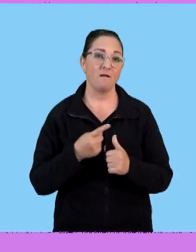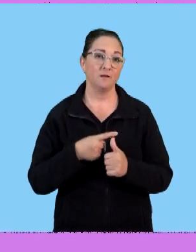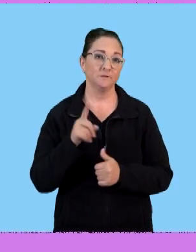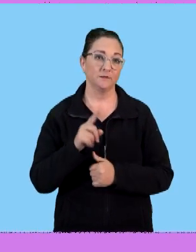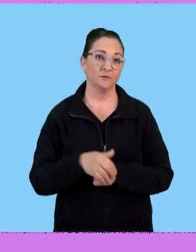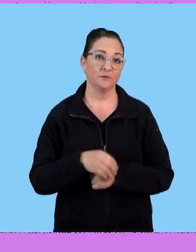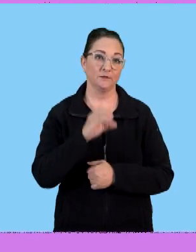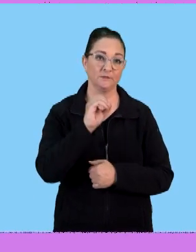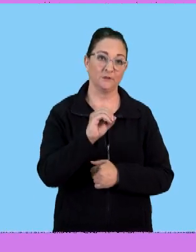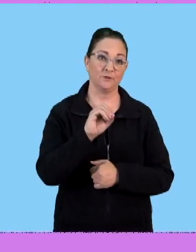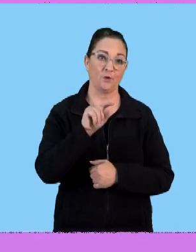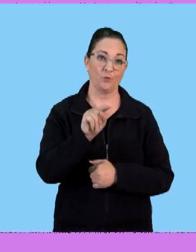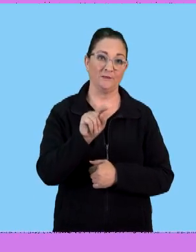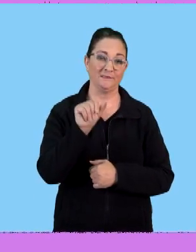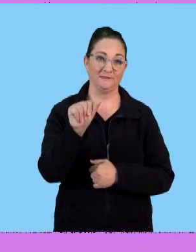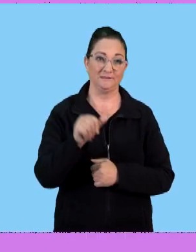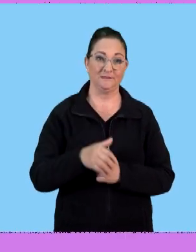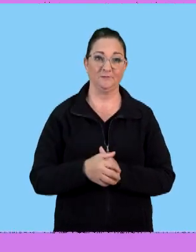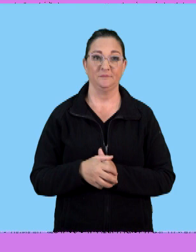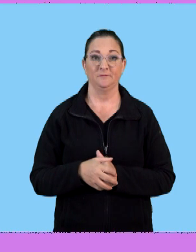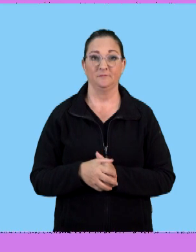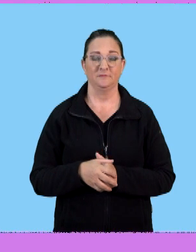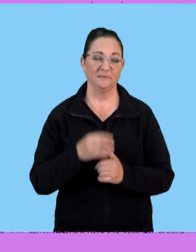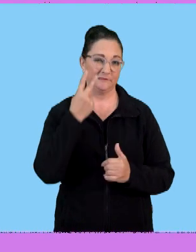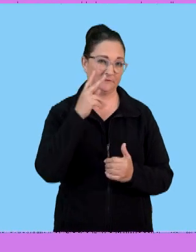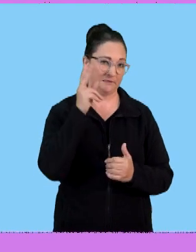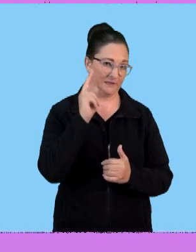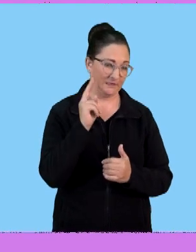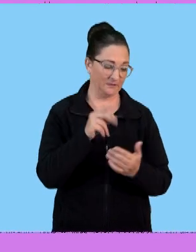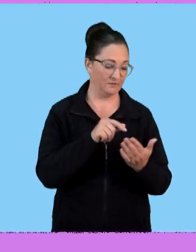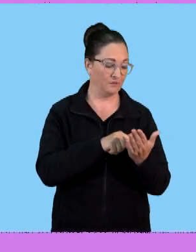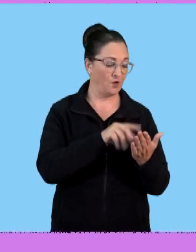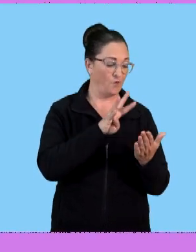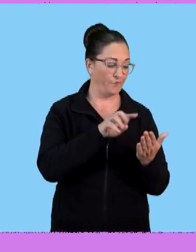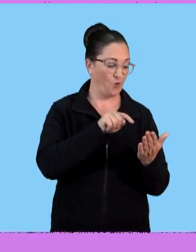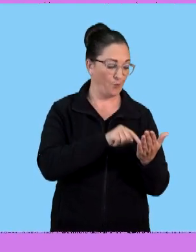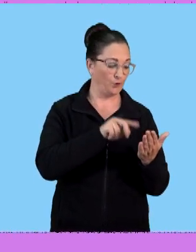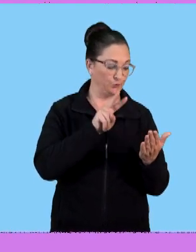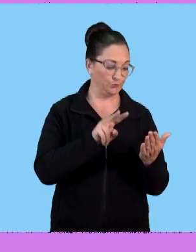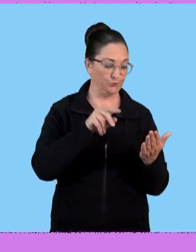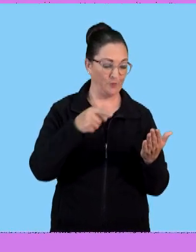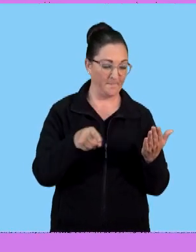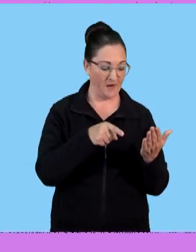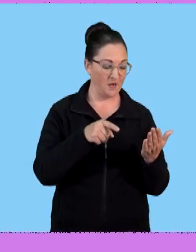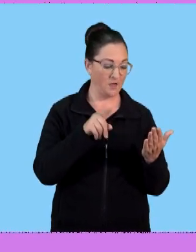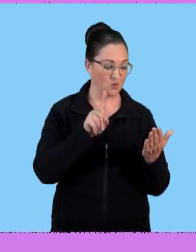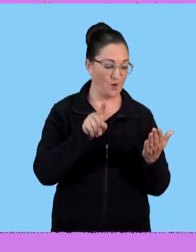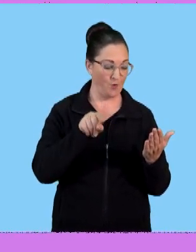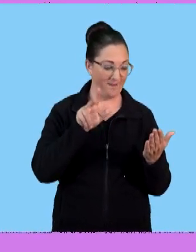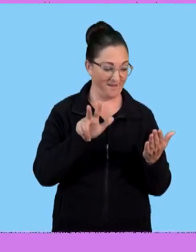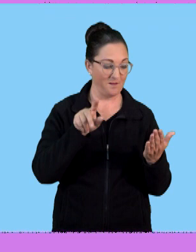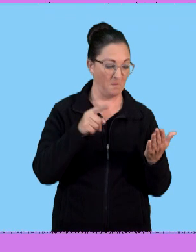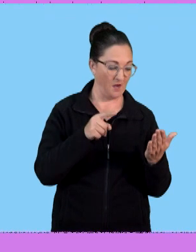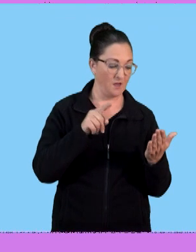That will give us an answer of 0.6. Let me just double check that for you. So it's 4.2 minus